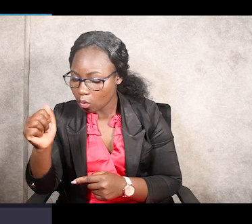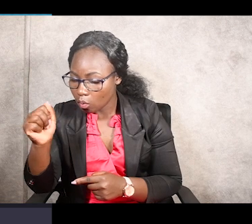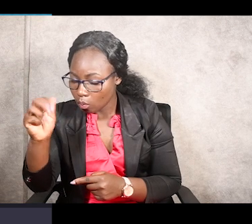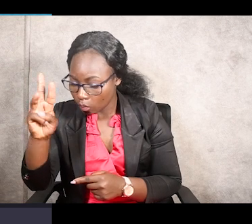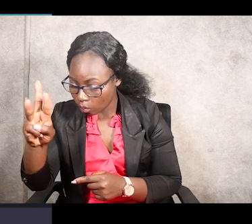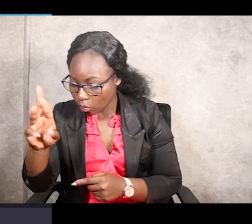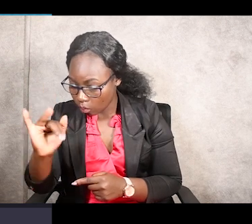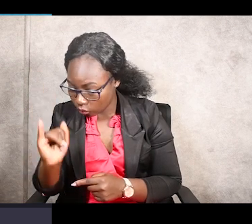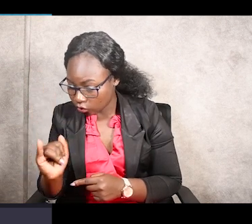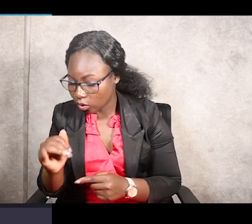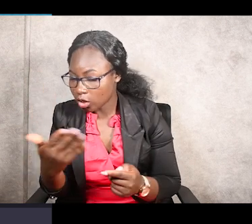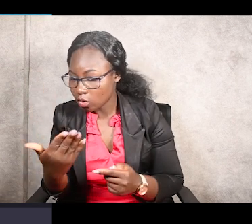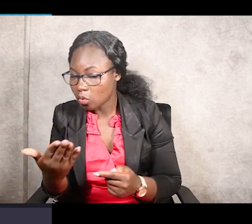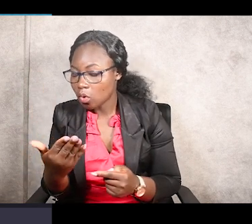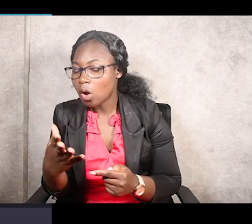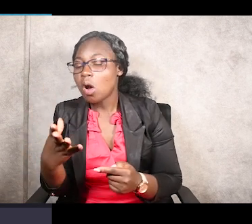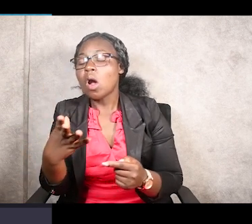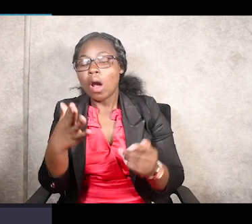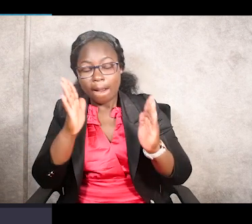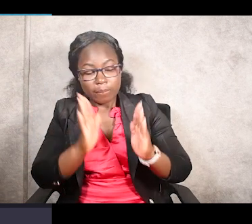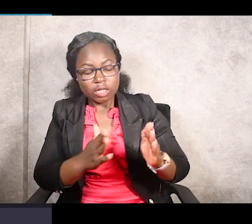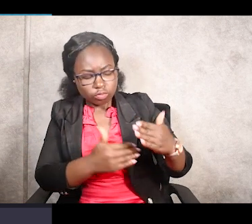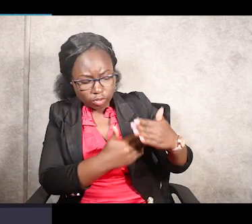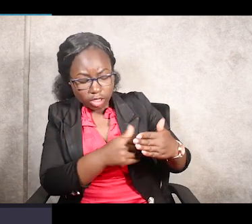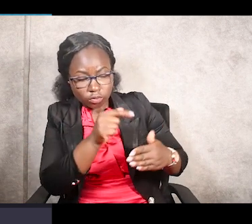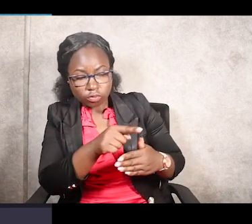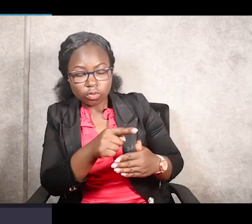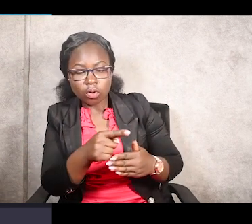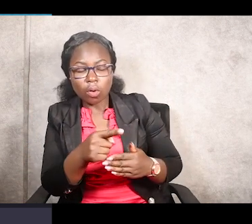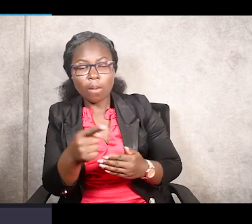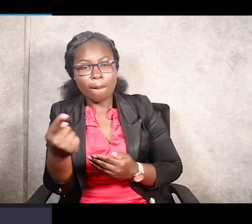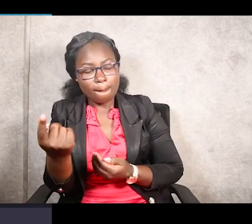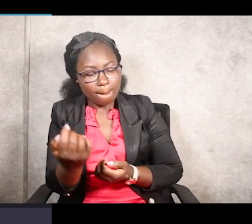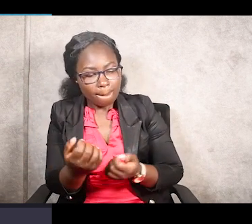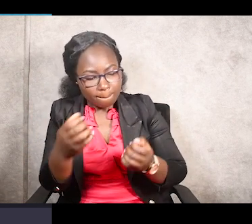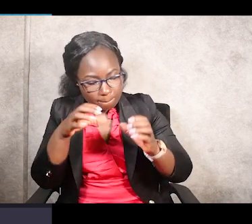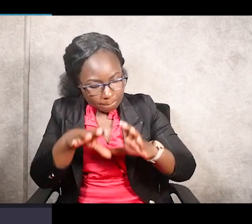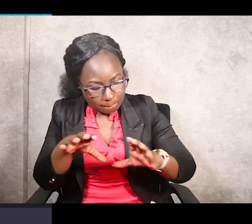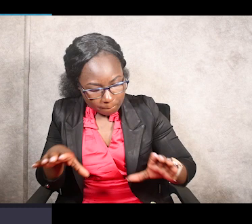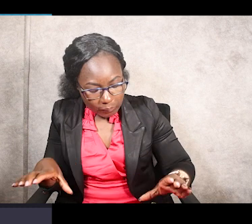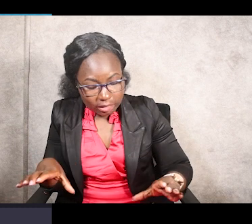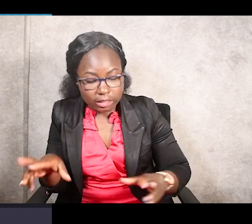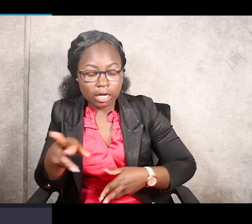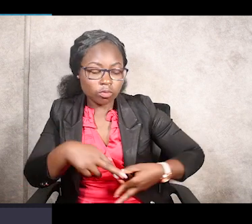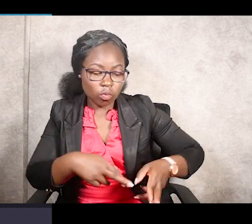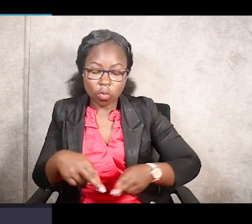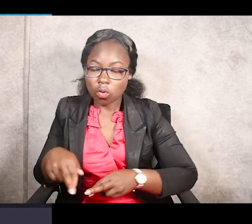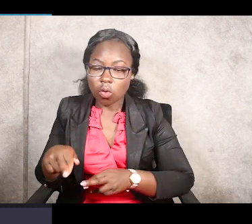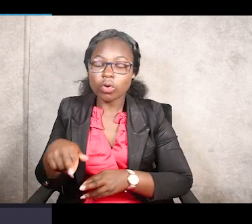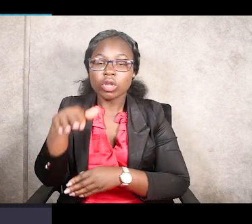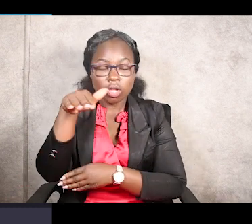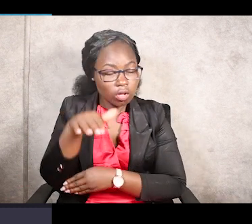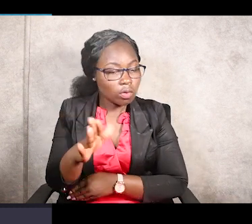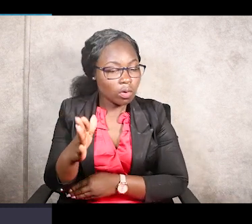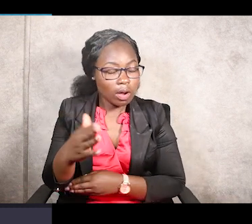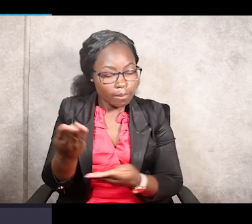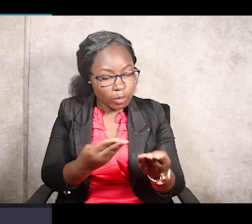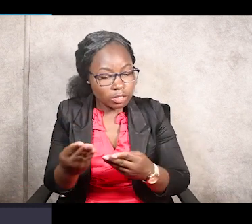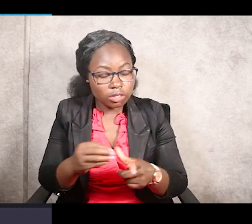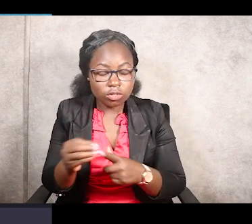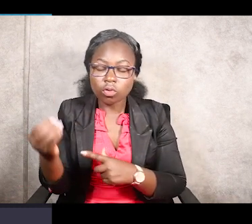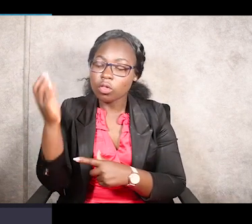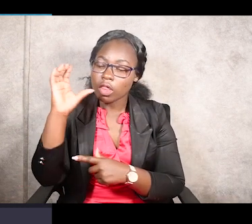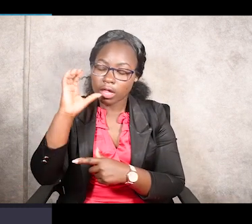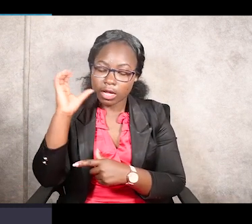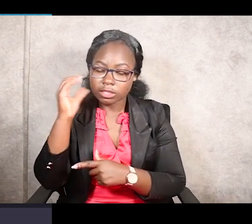the person next to you, in a matatu, on the road, in your business, the customer that came to your